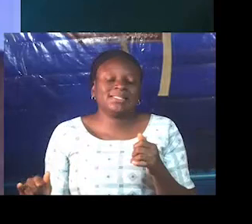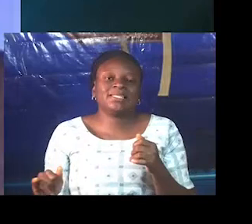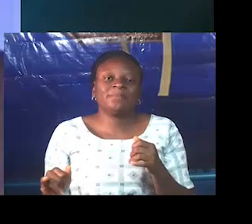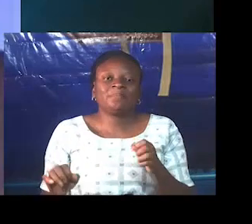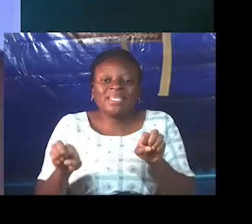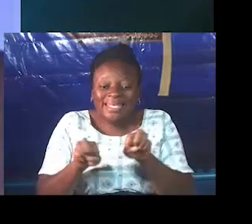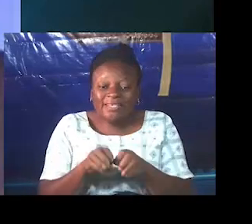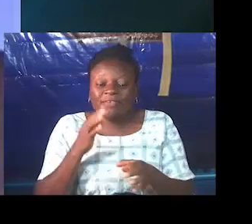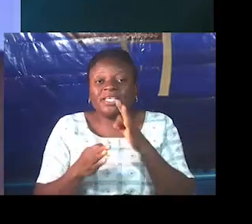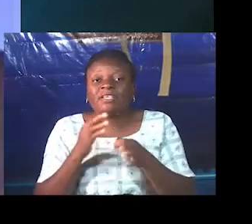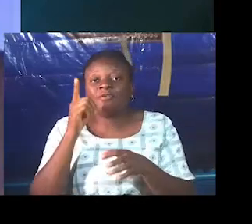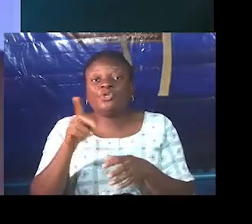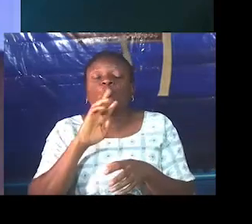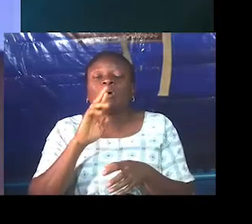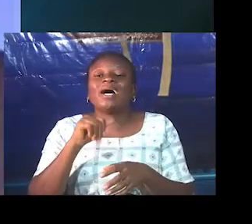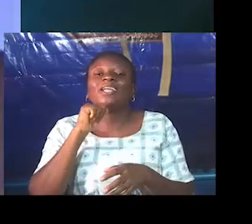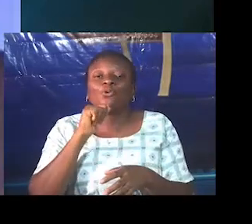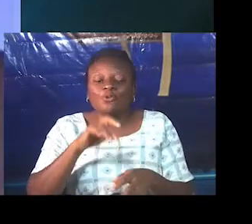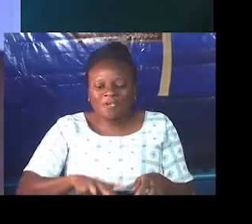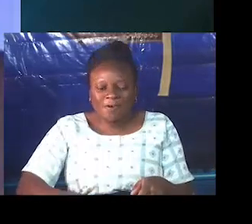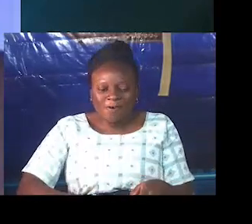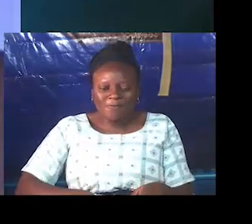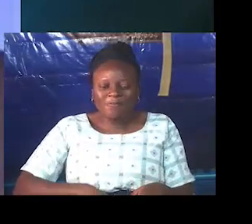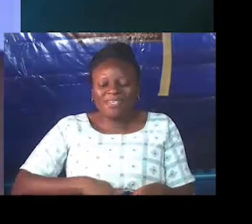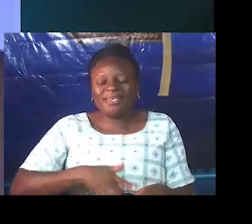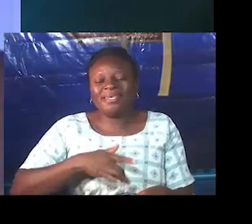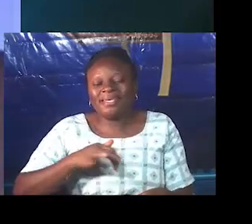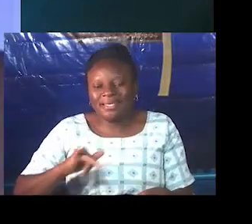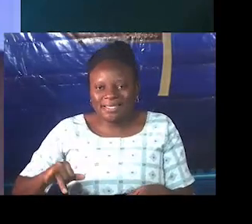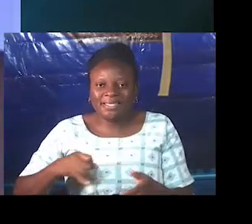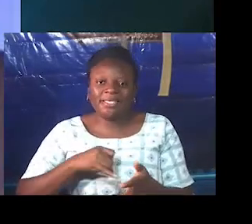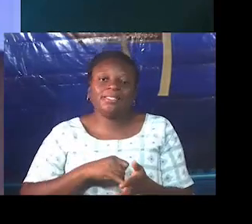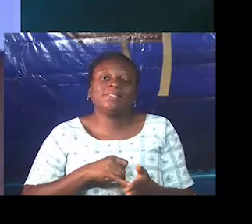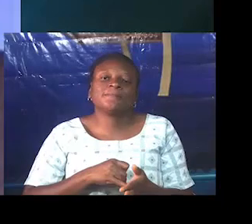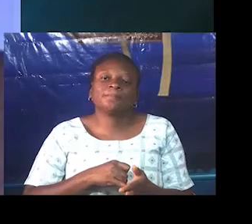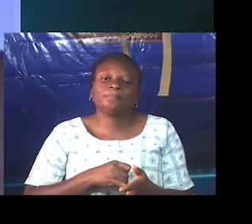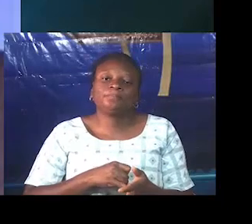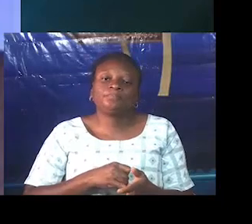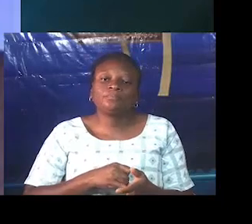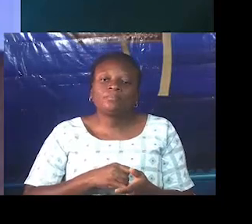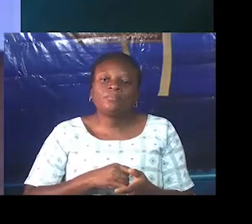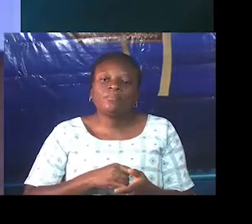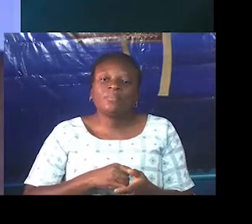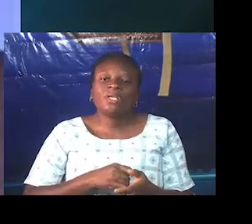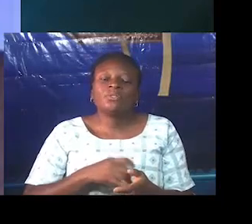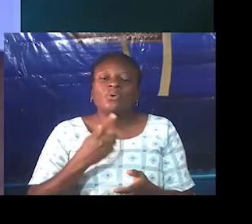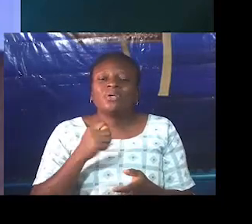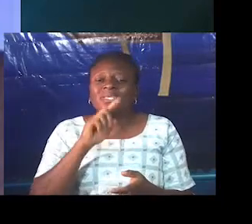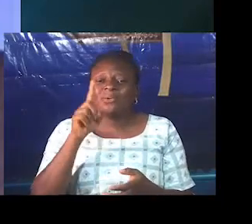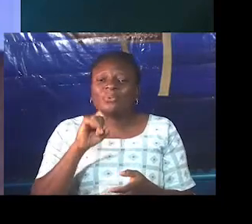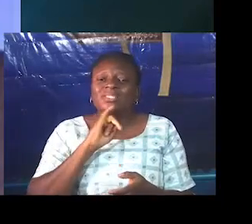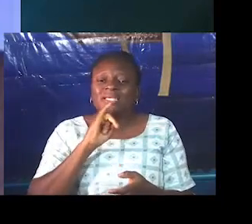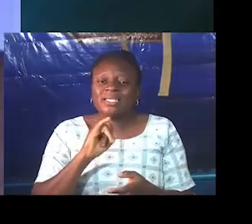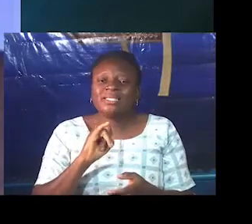the first thing you are dealing with is not, do I love him? It's not, do I appreciate him? Does he suit me